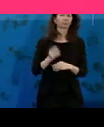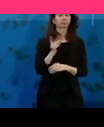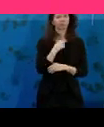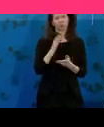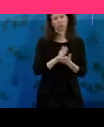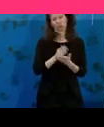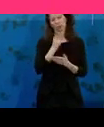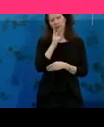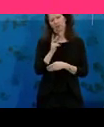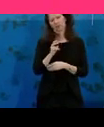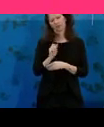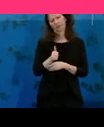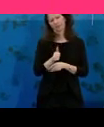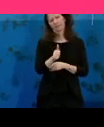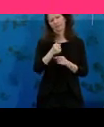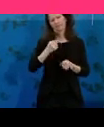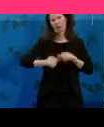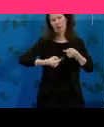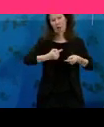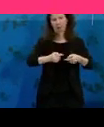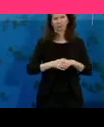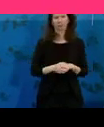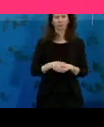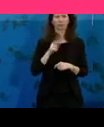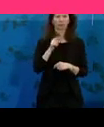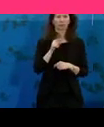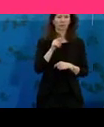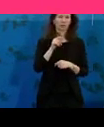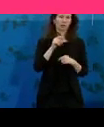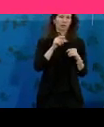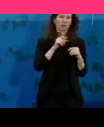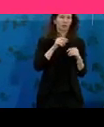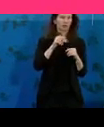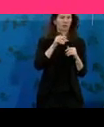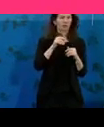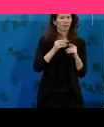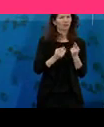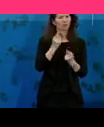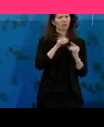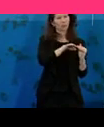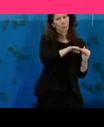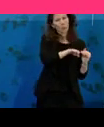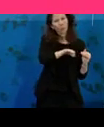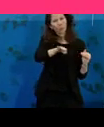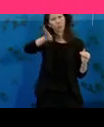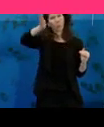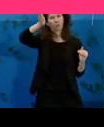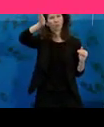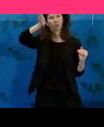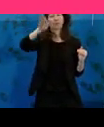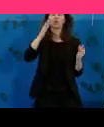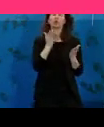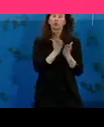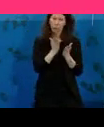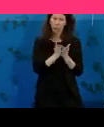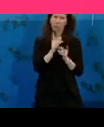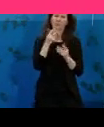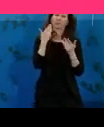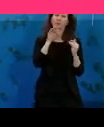We're seeing signs that the exponential growth curve is flattening off slightly. But I will only be able to confirm this trend definitively on